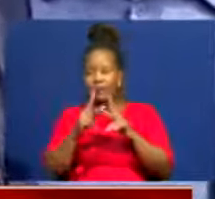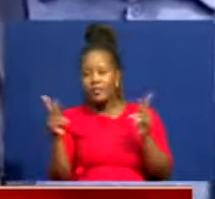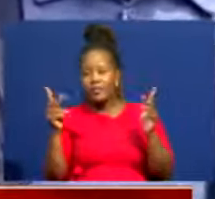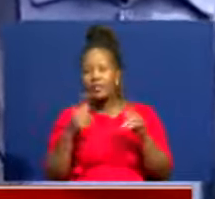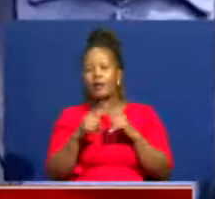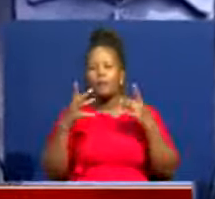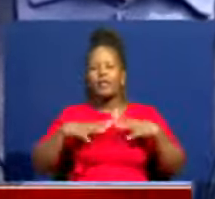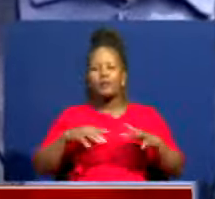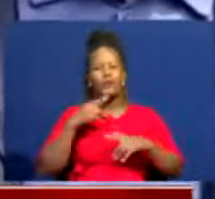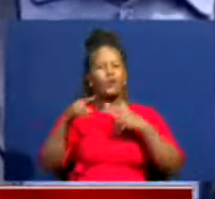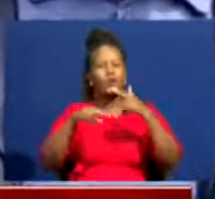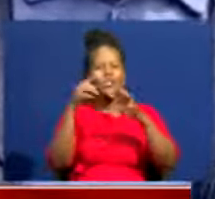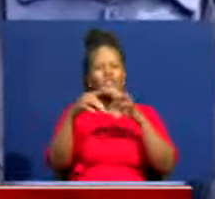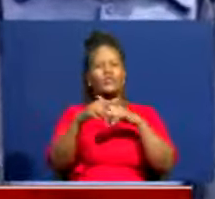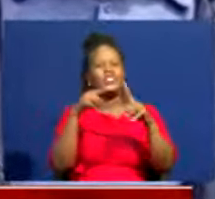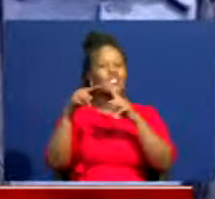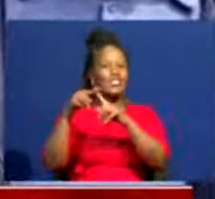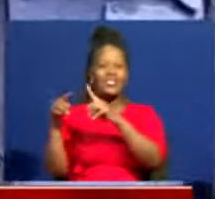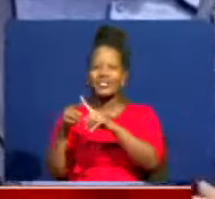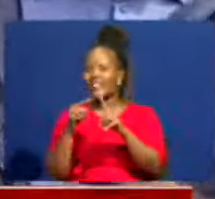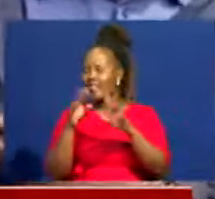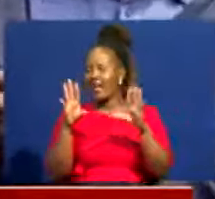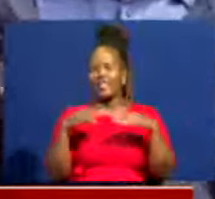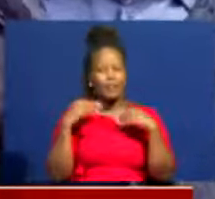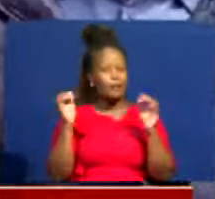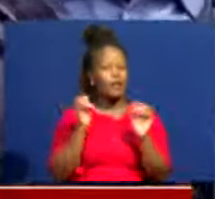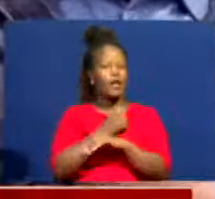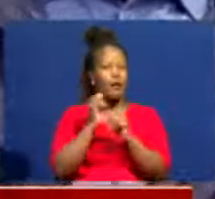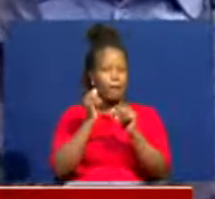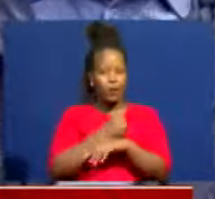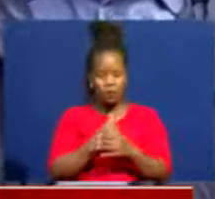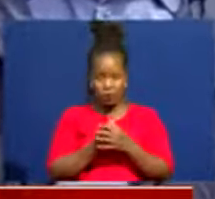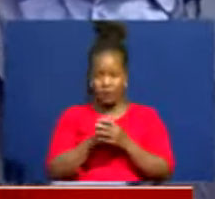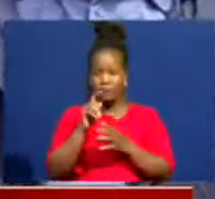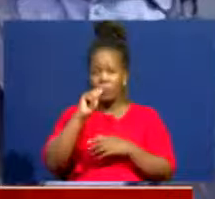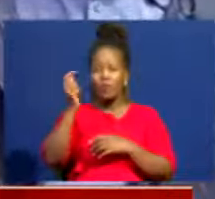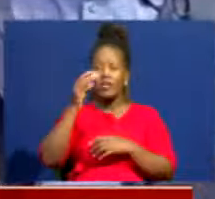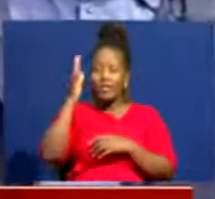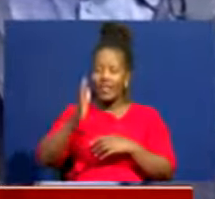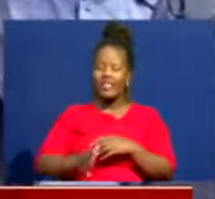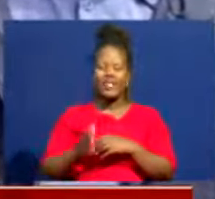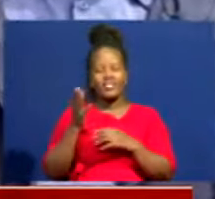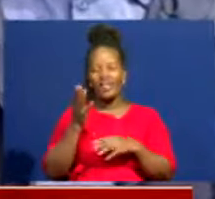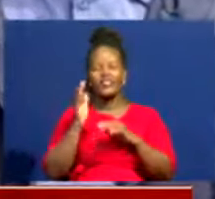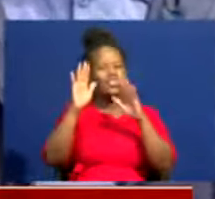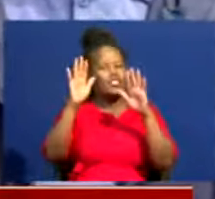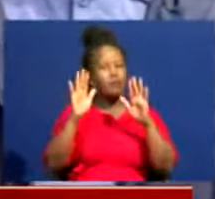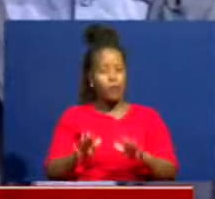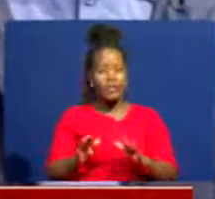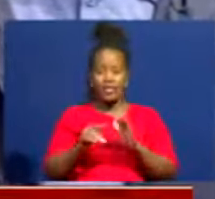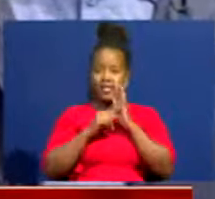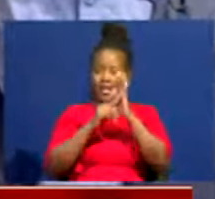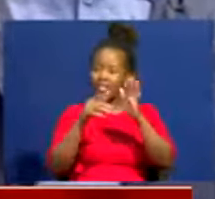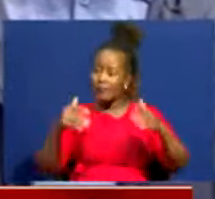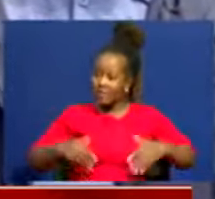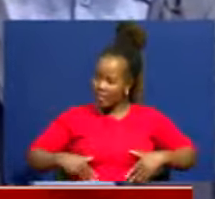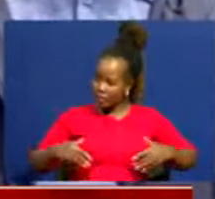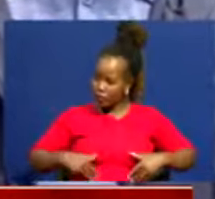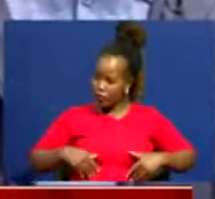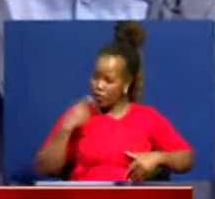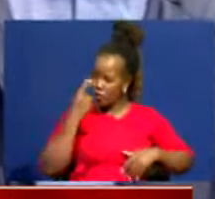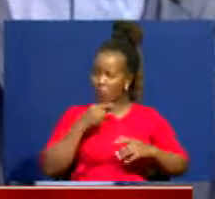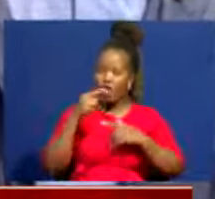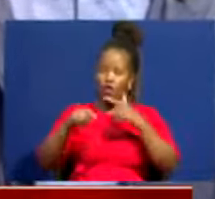speak about peace while the young people are being killed. And I'm saying that Kenyans are important, and especially the youth. Those are the people that are being